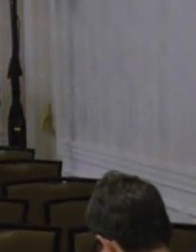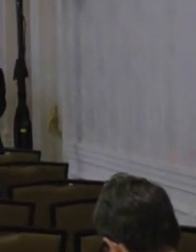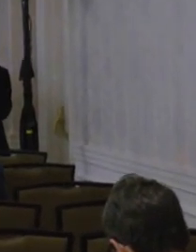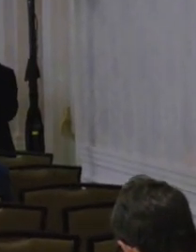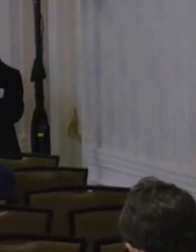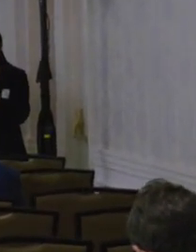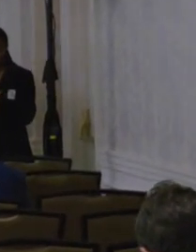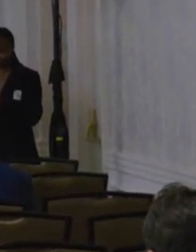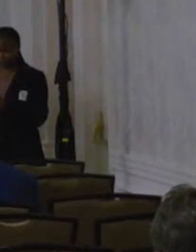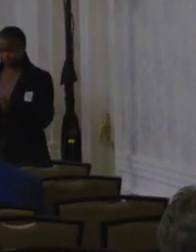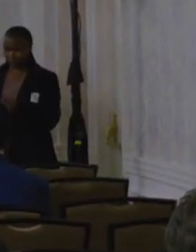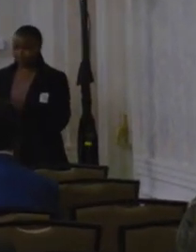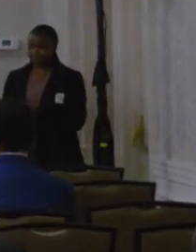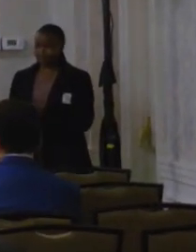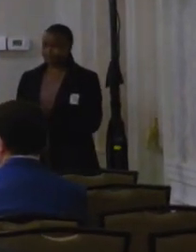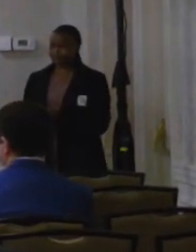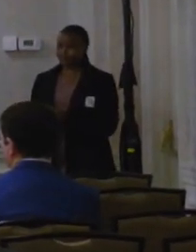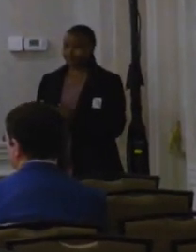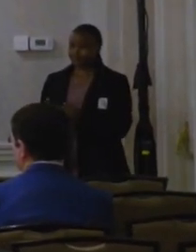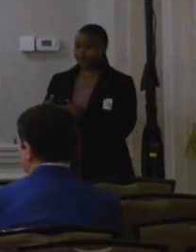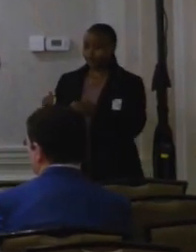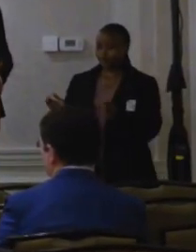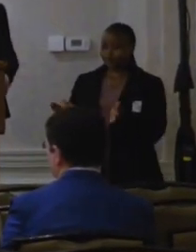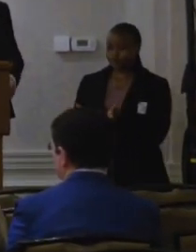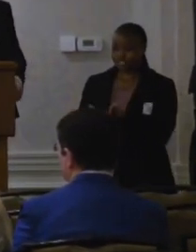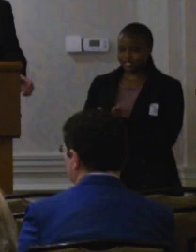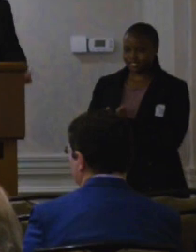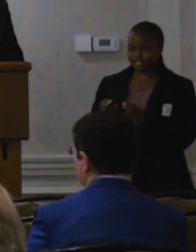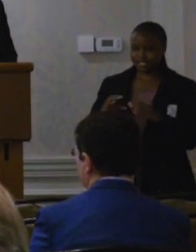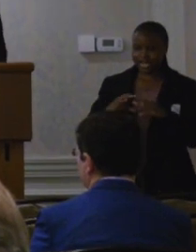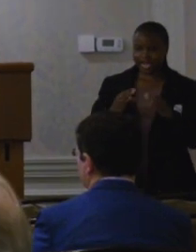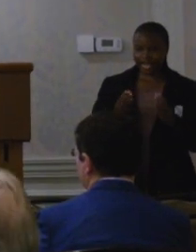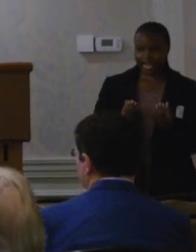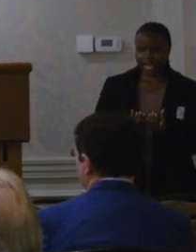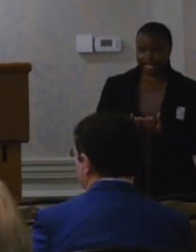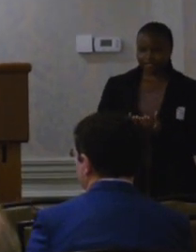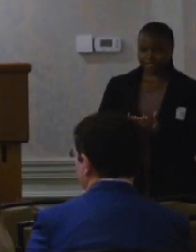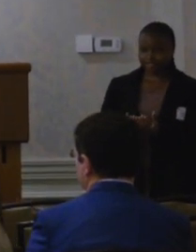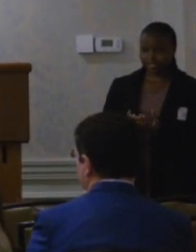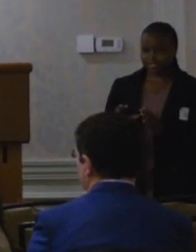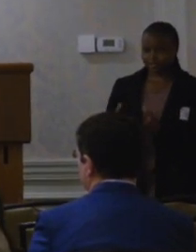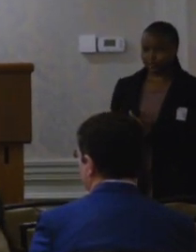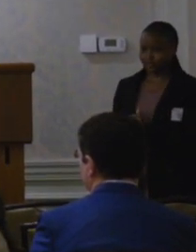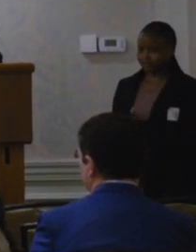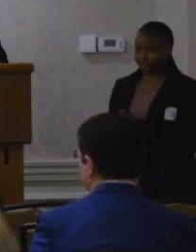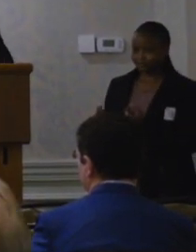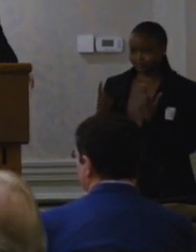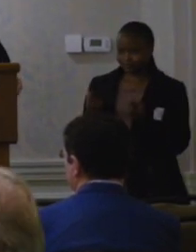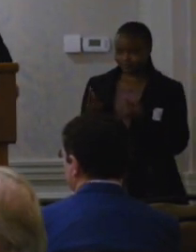with some reflections also on the insights and the work we have done with this group of partners.